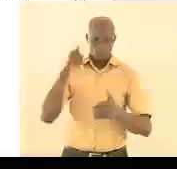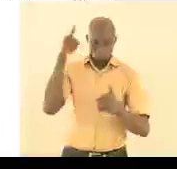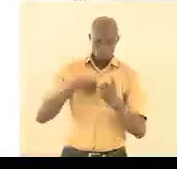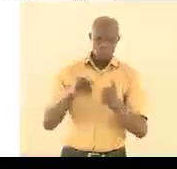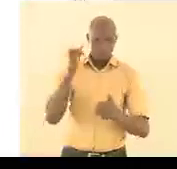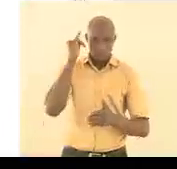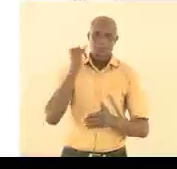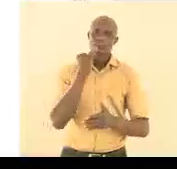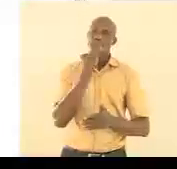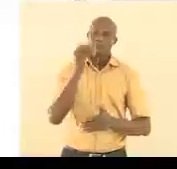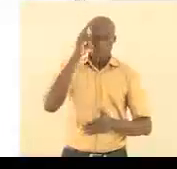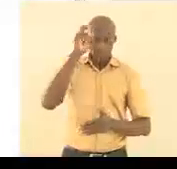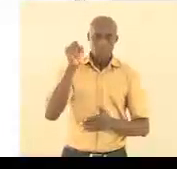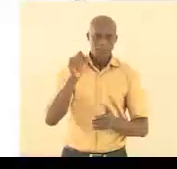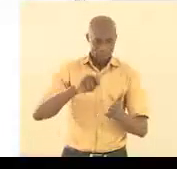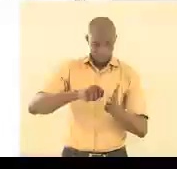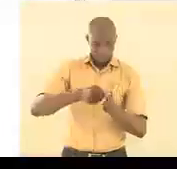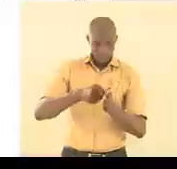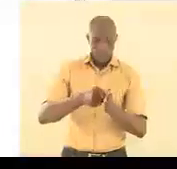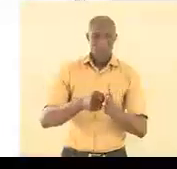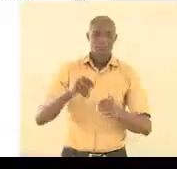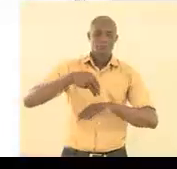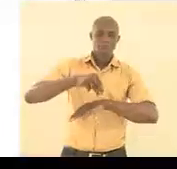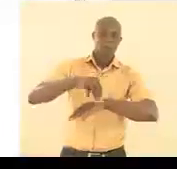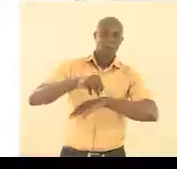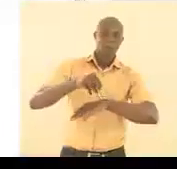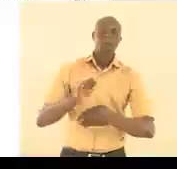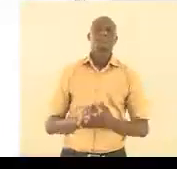What is his key message?